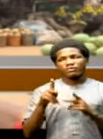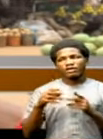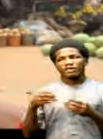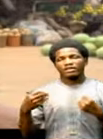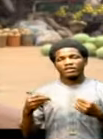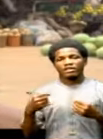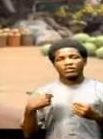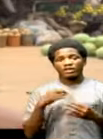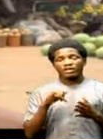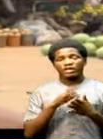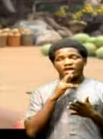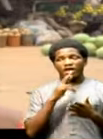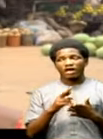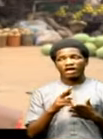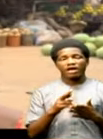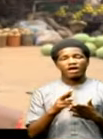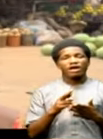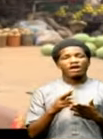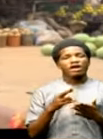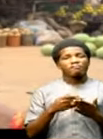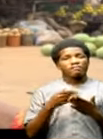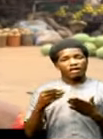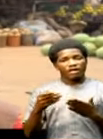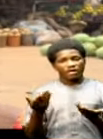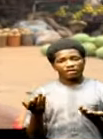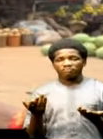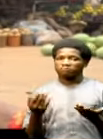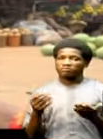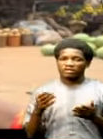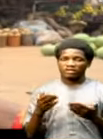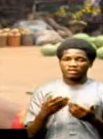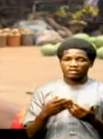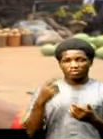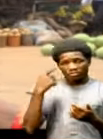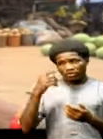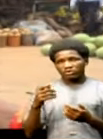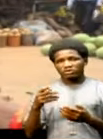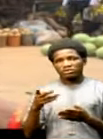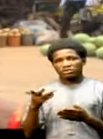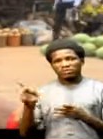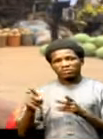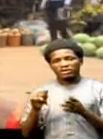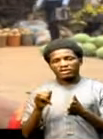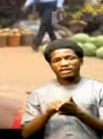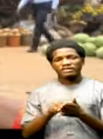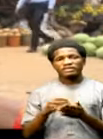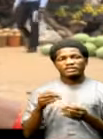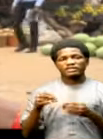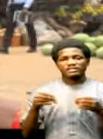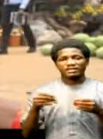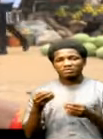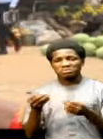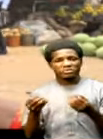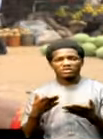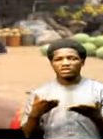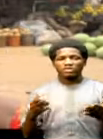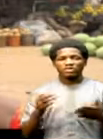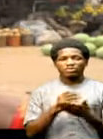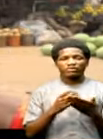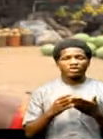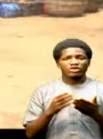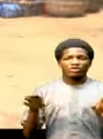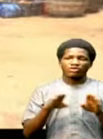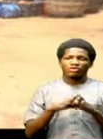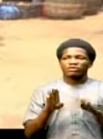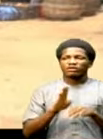do transfer, and they will charge it on top of it. No, we don't mind. But these particular people that are selling things, some of them have closed their business because there's no money for them to get things. So